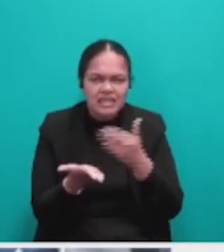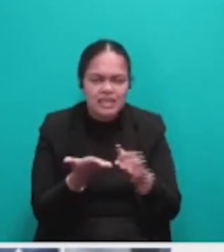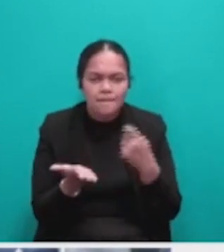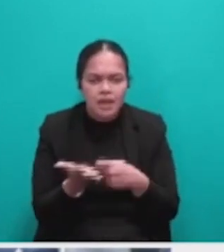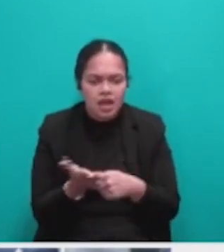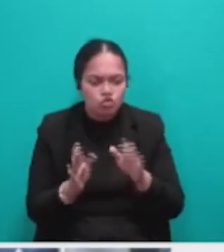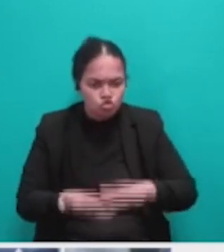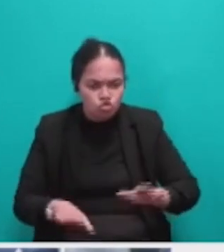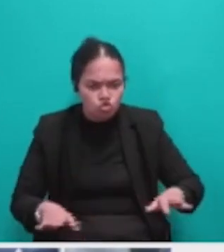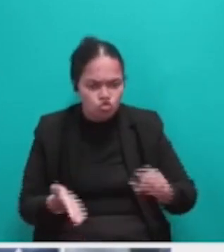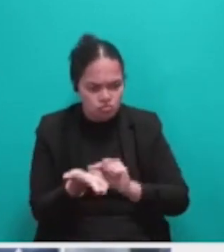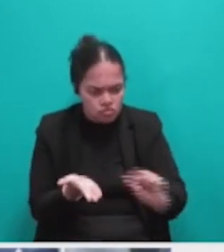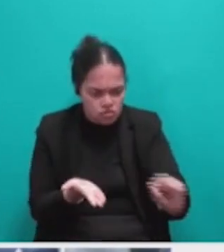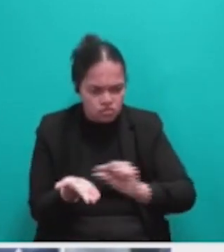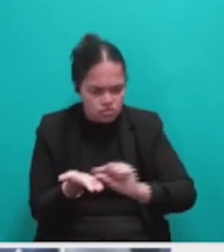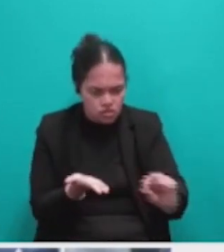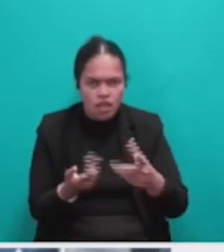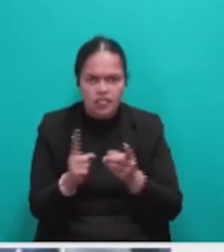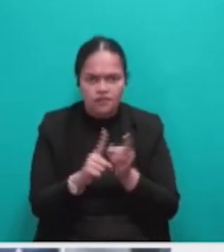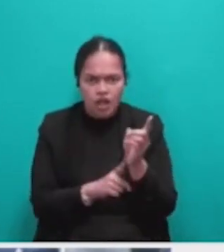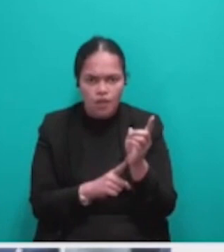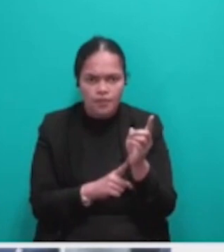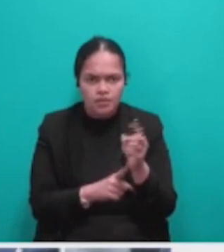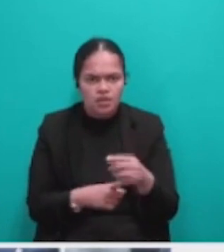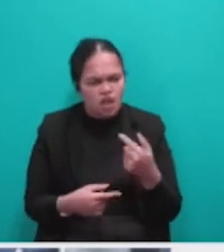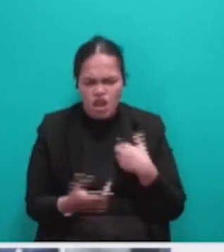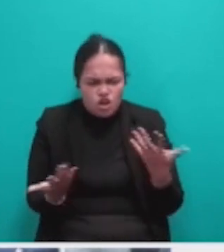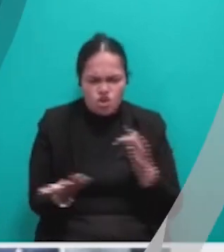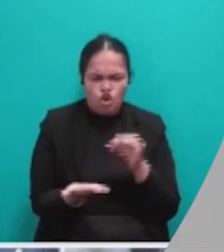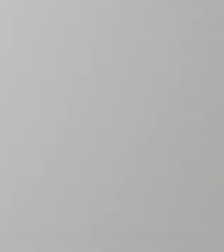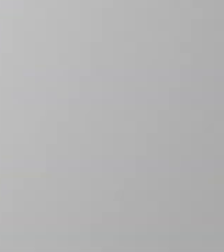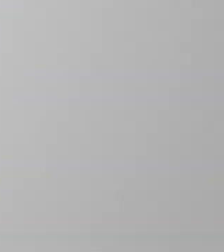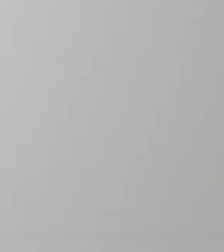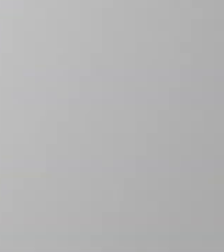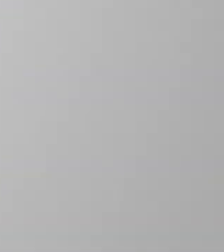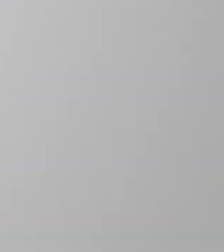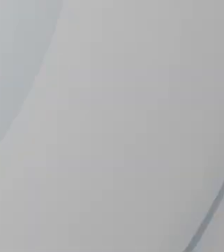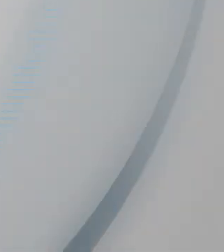children to be kept in trust for them. Development. I'm not too sure what's happening on that particular front.